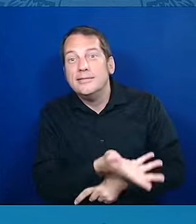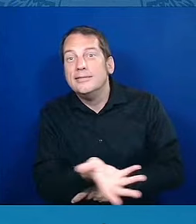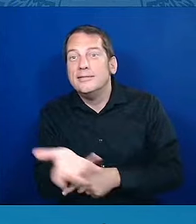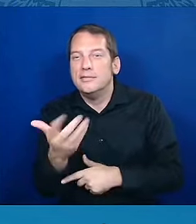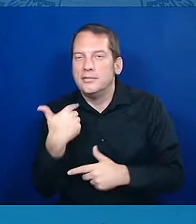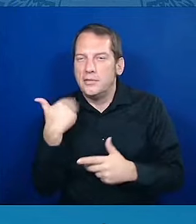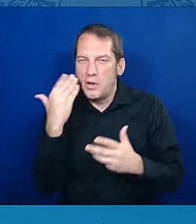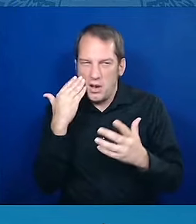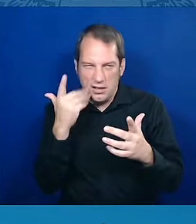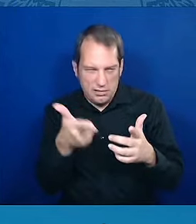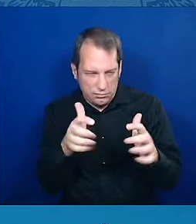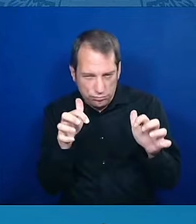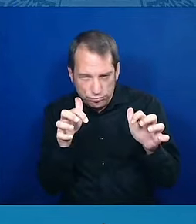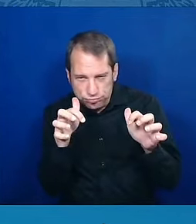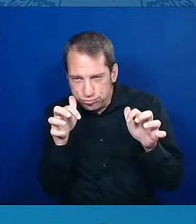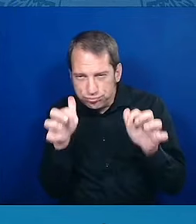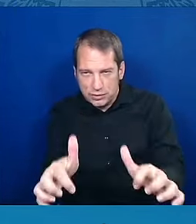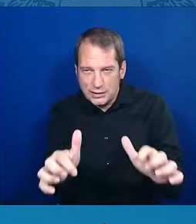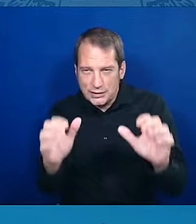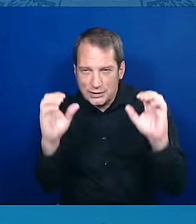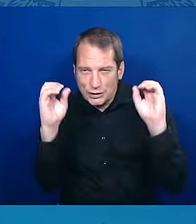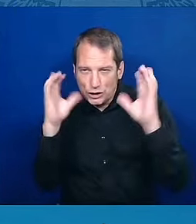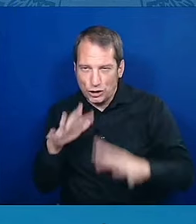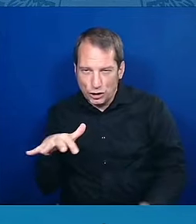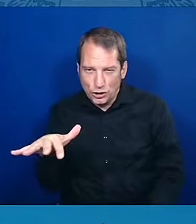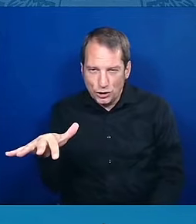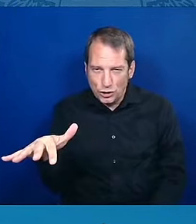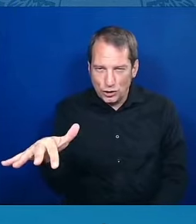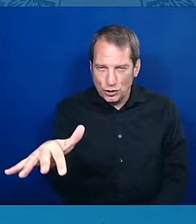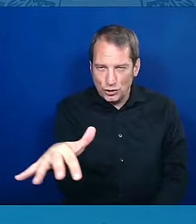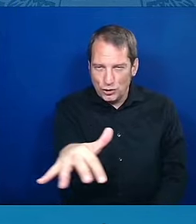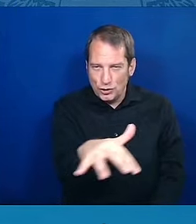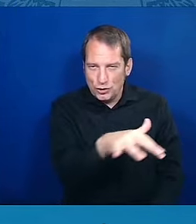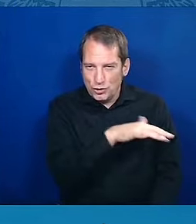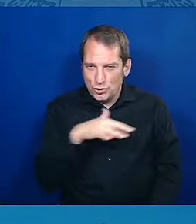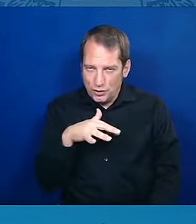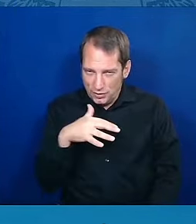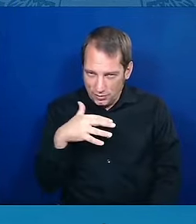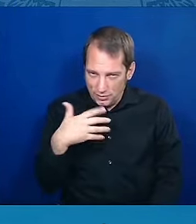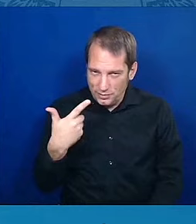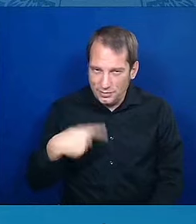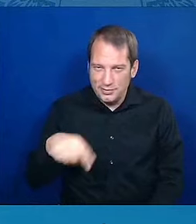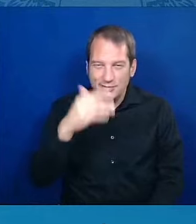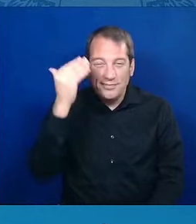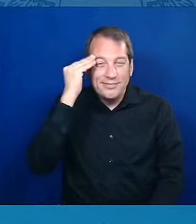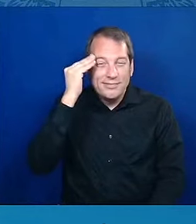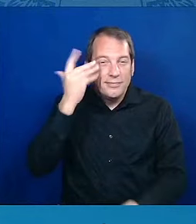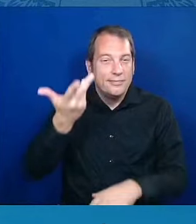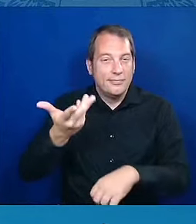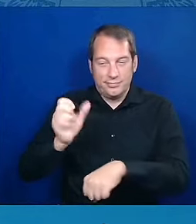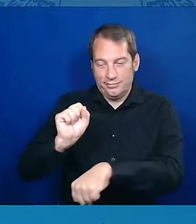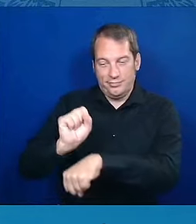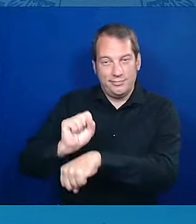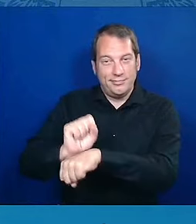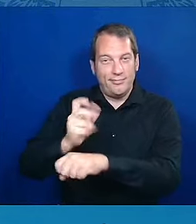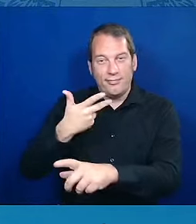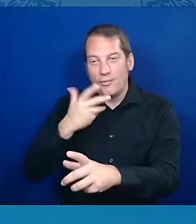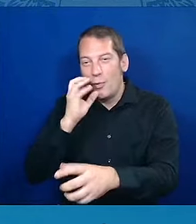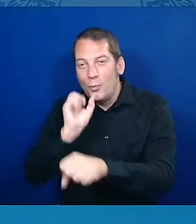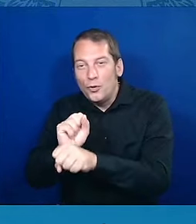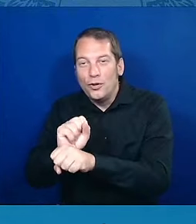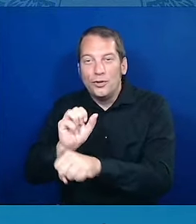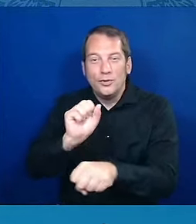so we all know a lot about assignments. So, my friends, my